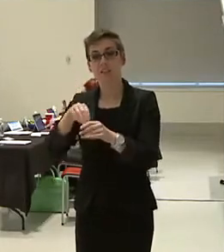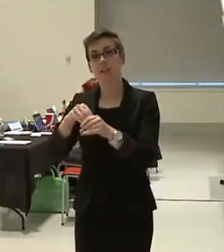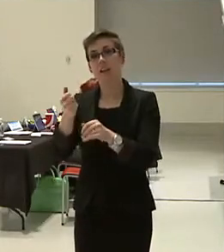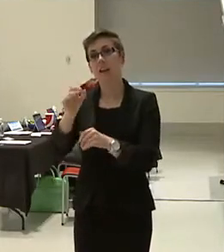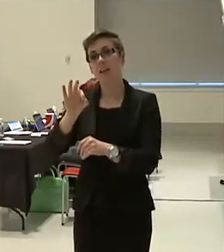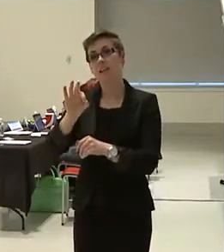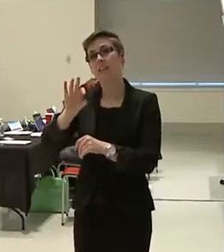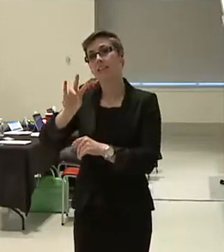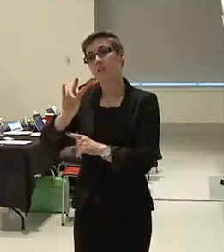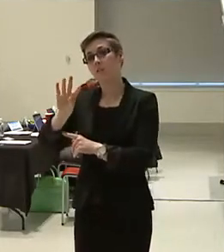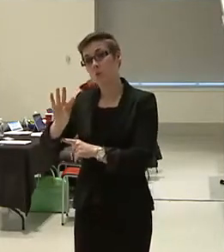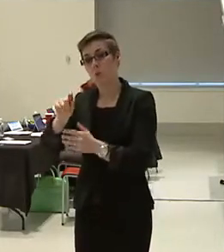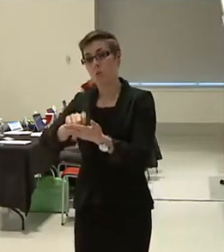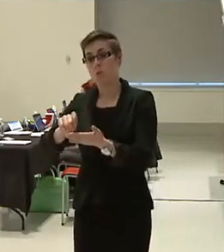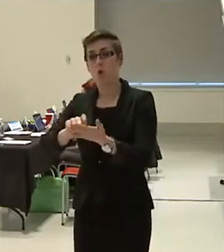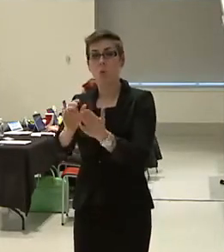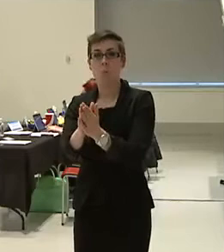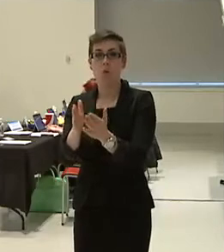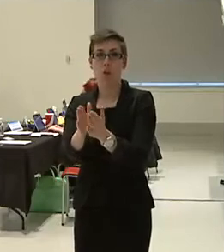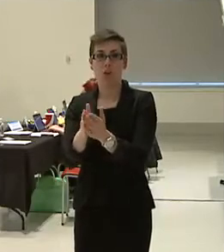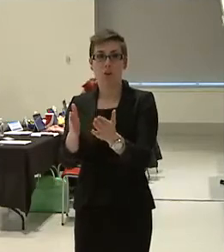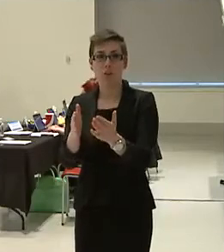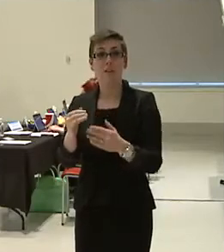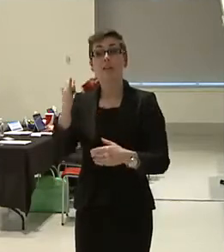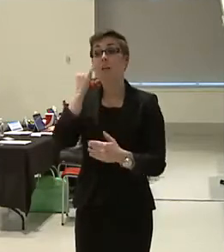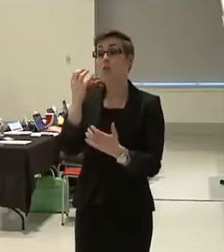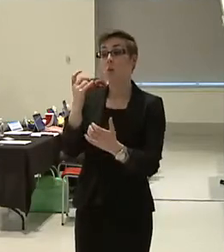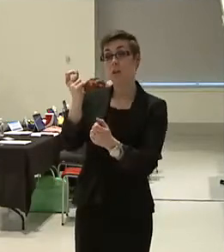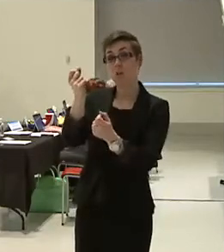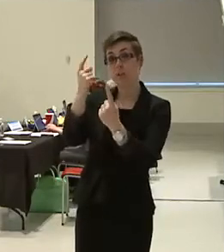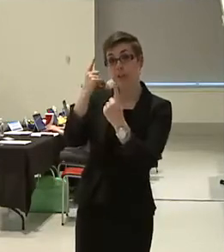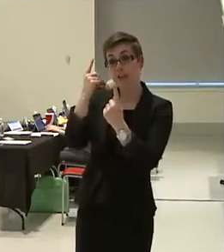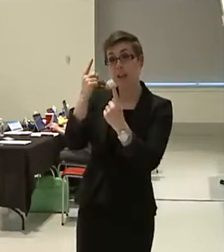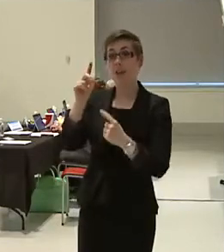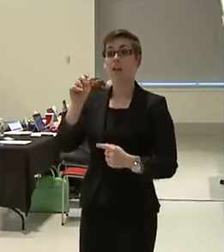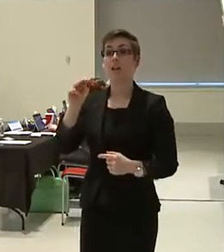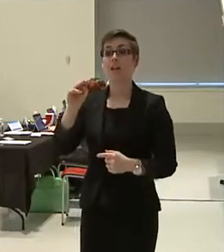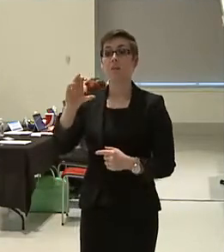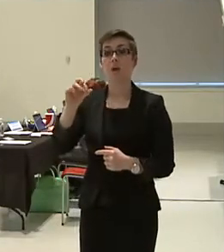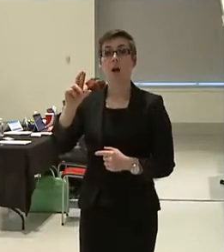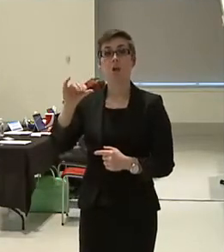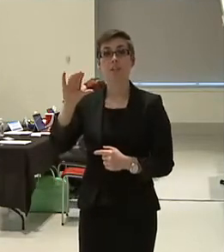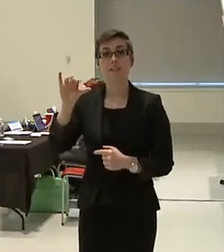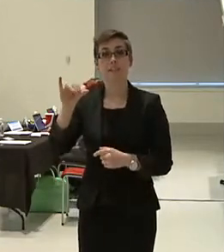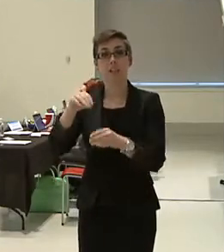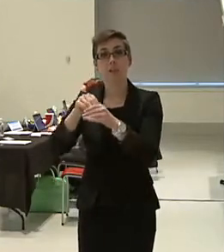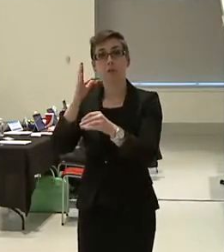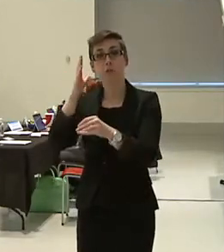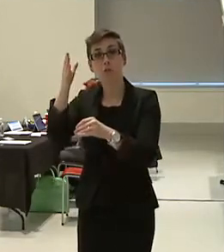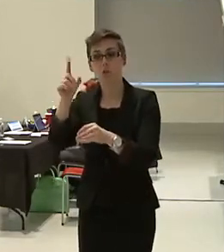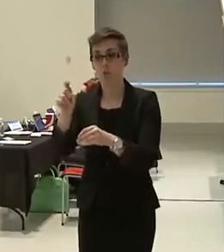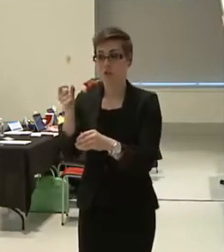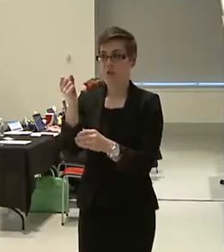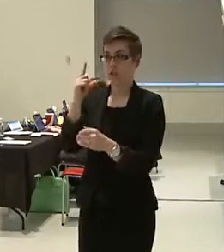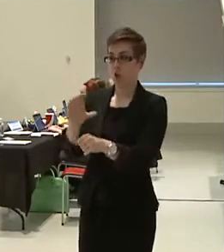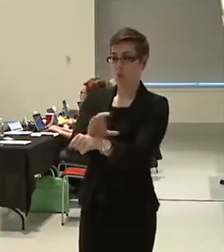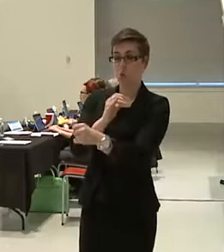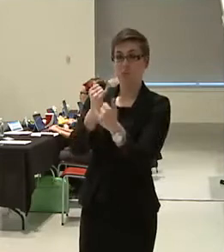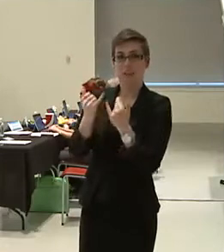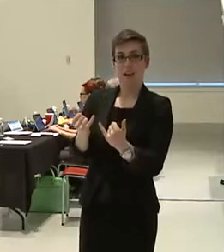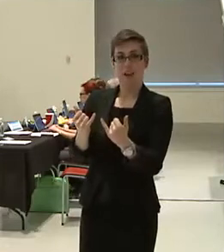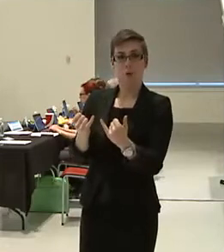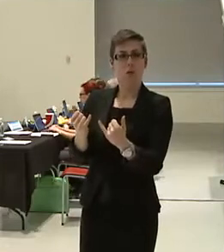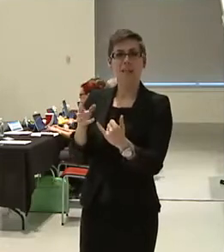1974 wrote a book. If you want to understand democracy in the future, you must understand computers now. This didn't